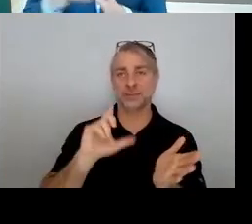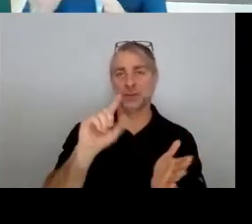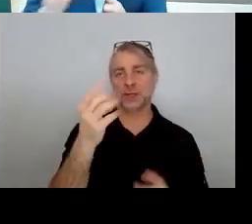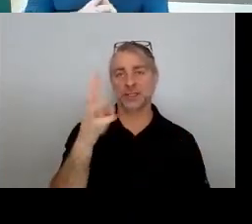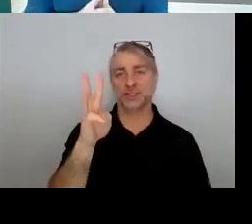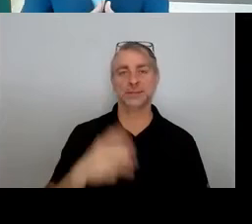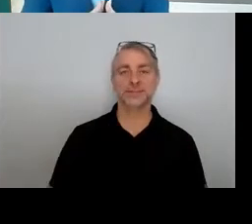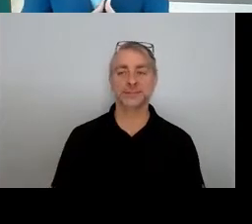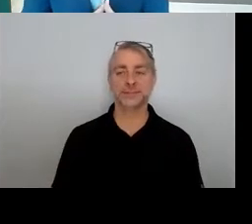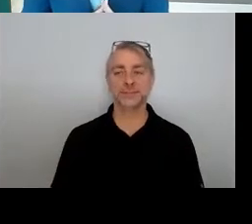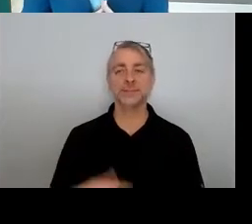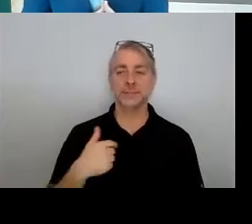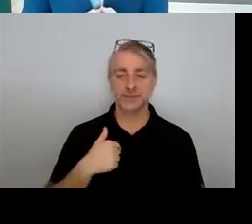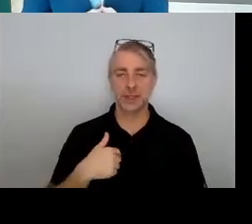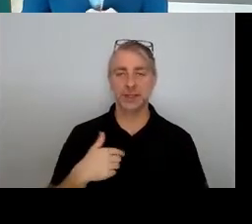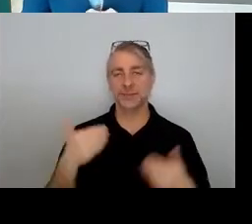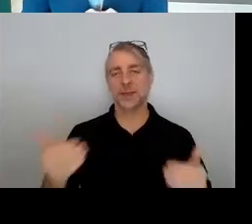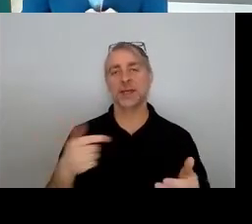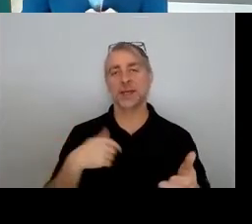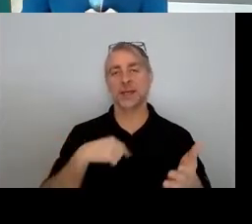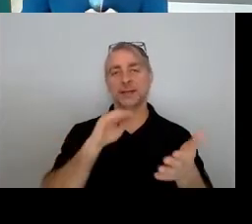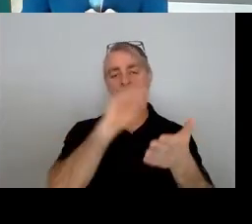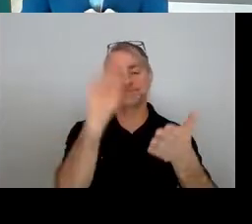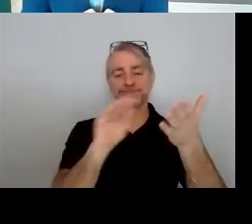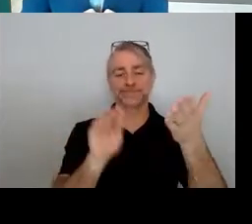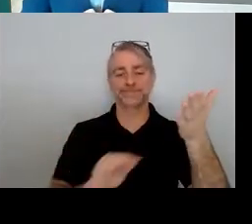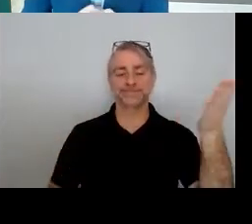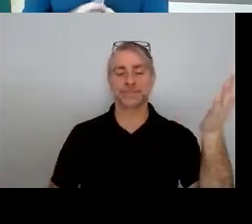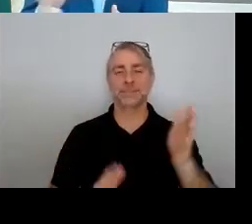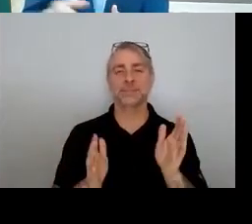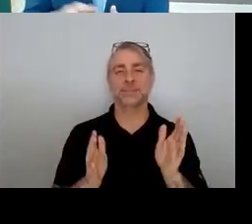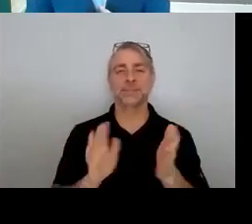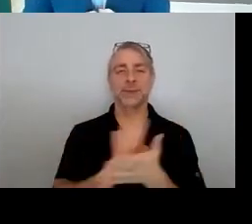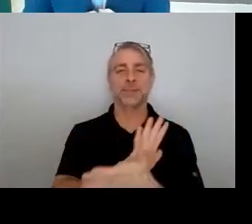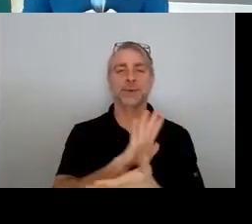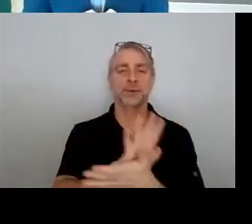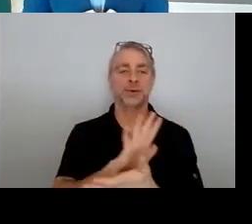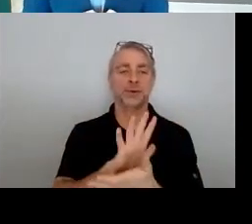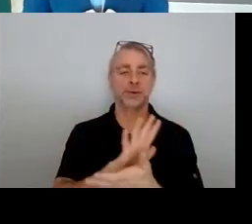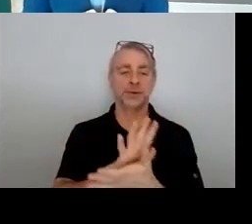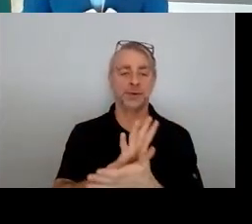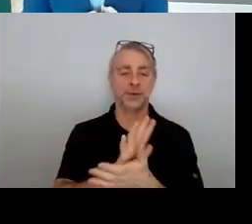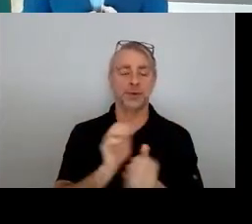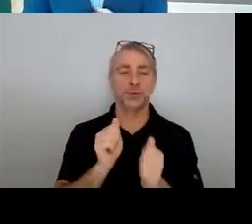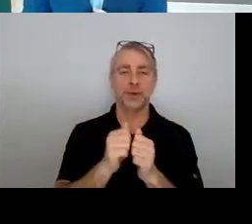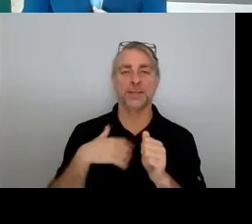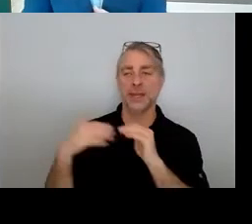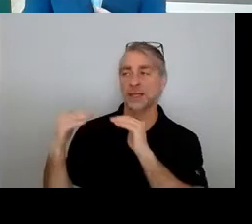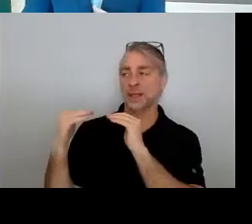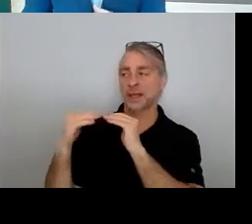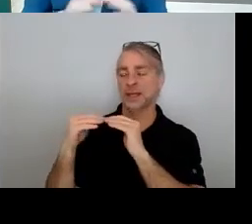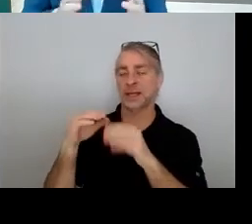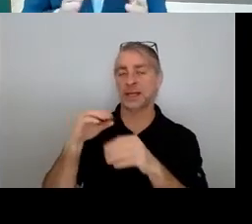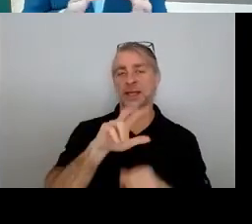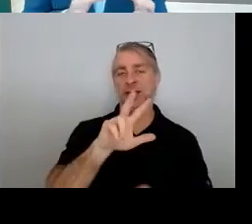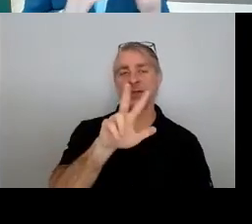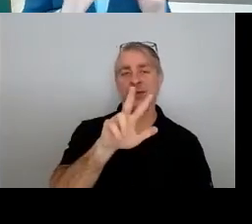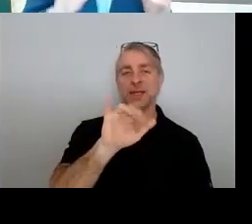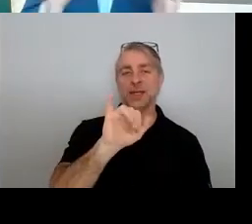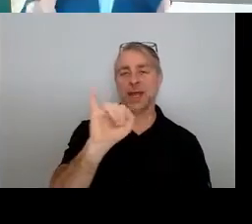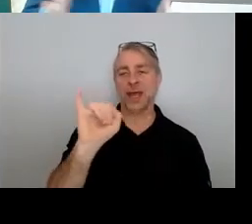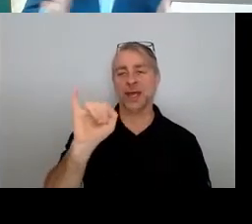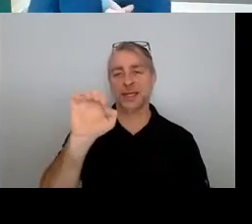And so I wrote a little open access paper with my colleague at 3IE, Berta Snizelbit,